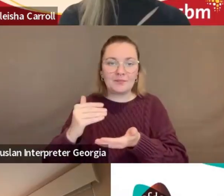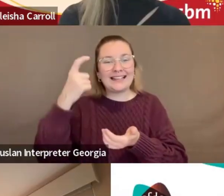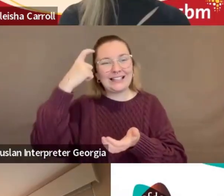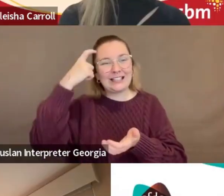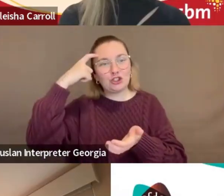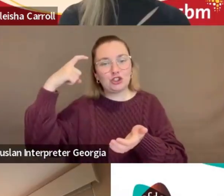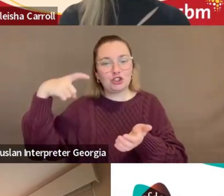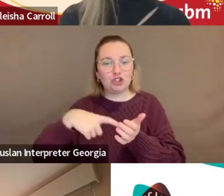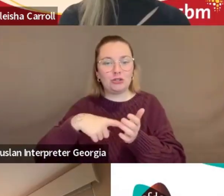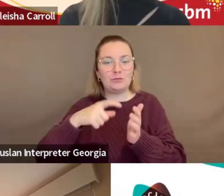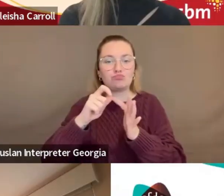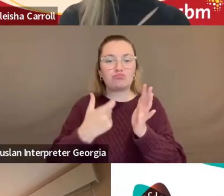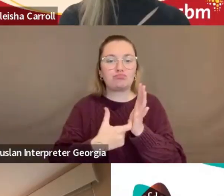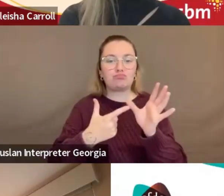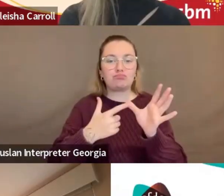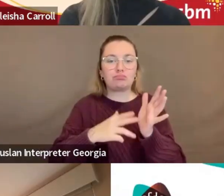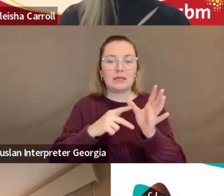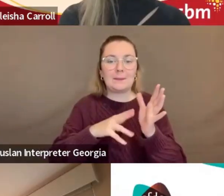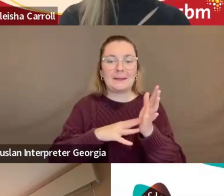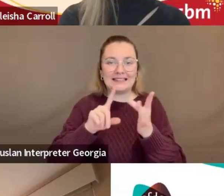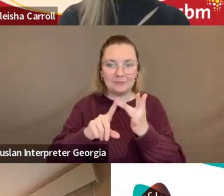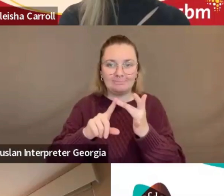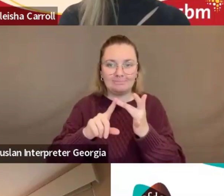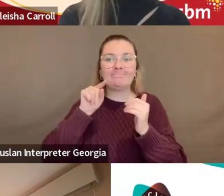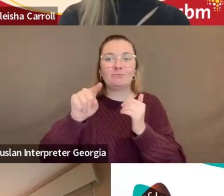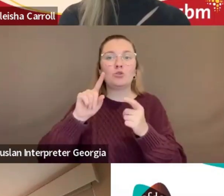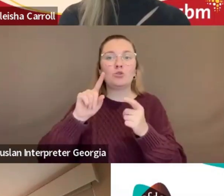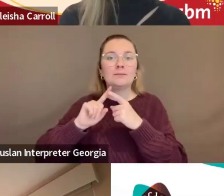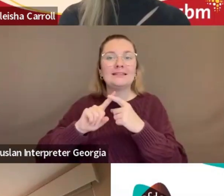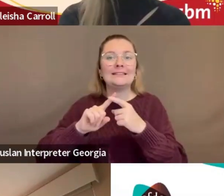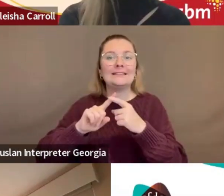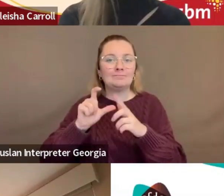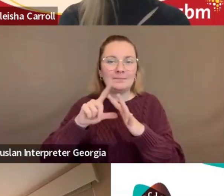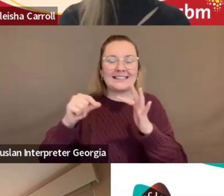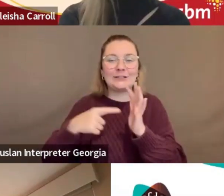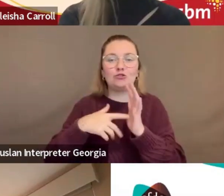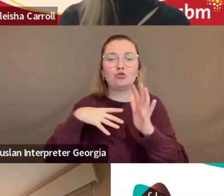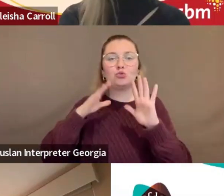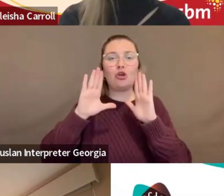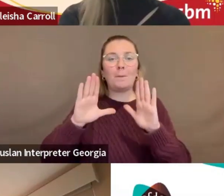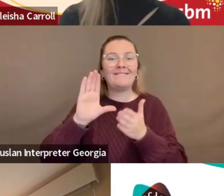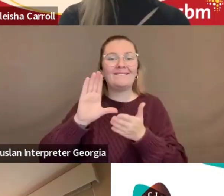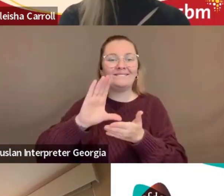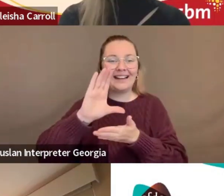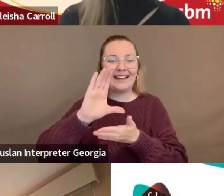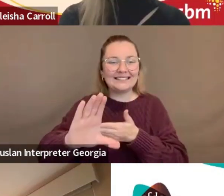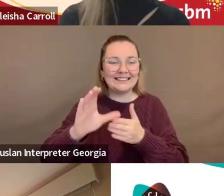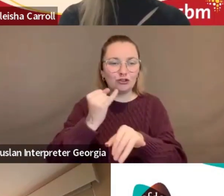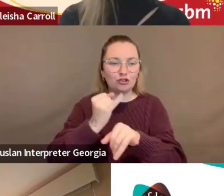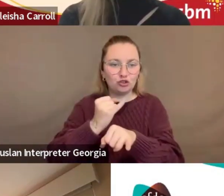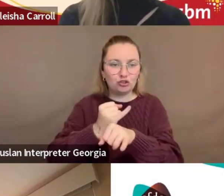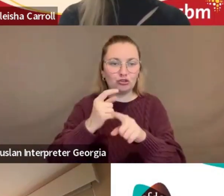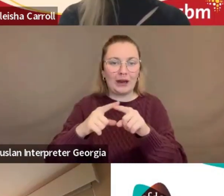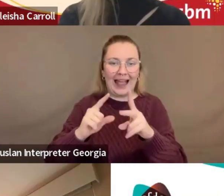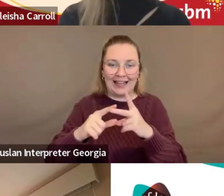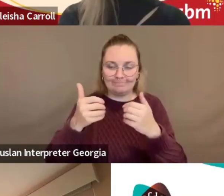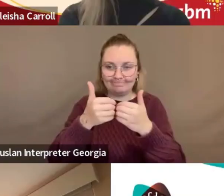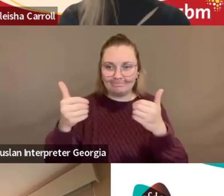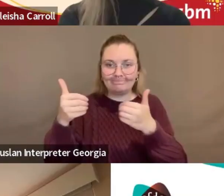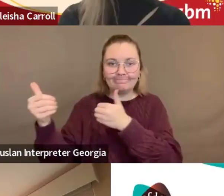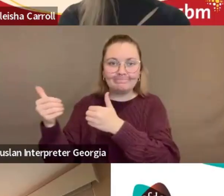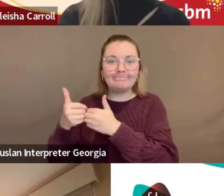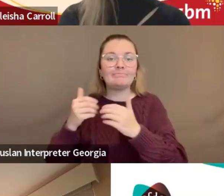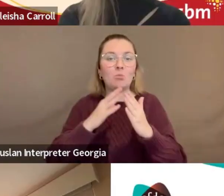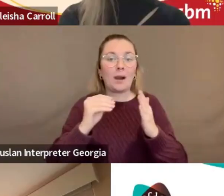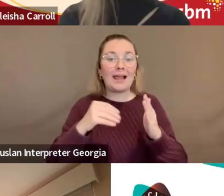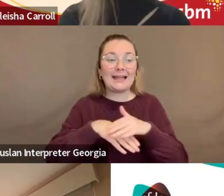Pranami's closing statements that donors and development partners need to stop funding institutions and segregated models. In some partner